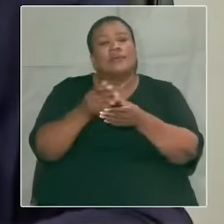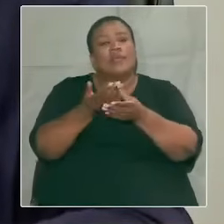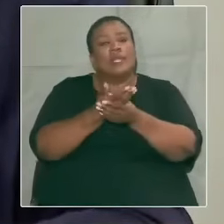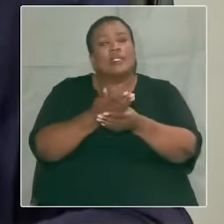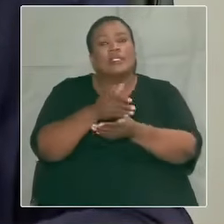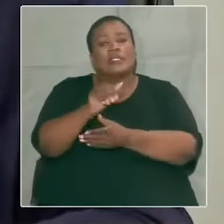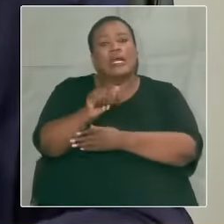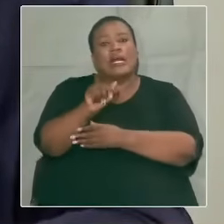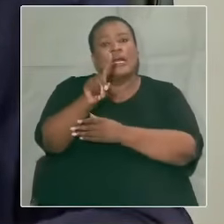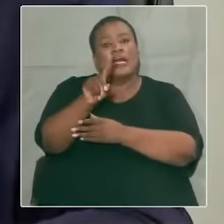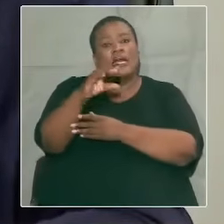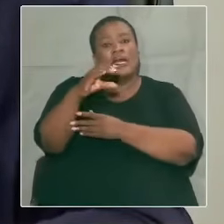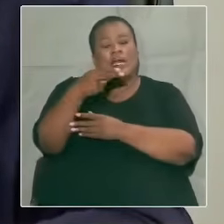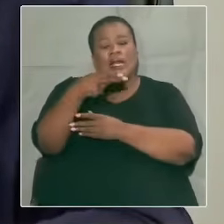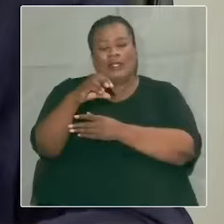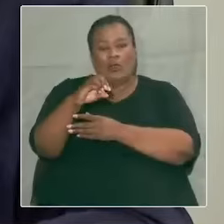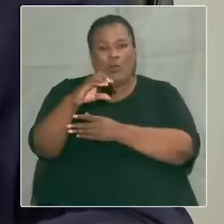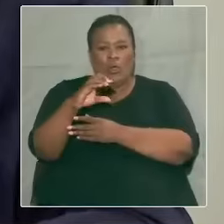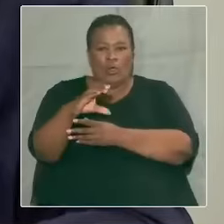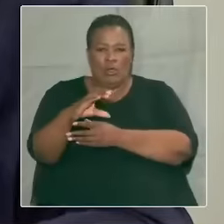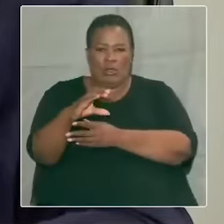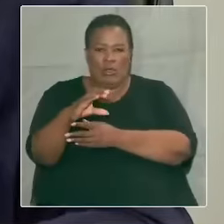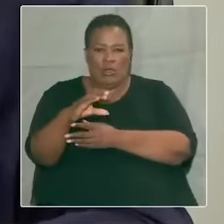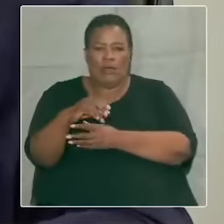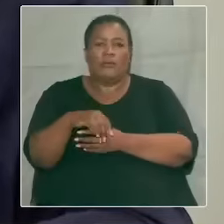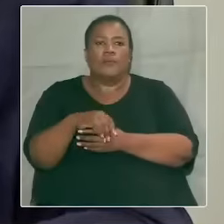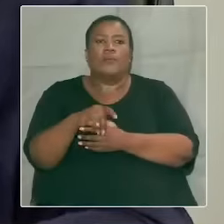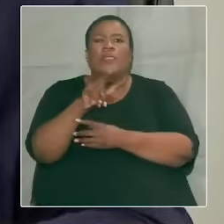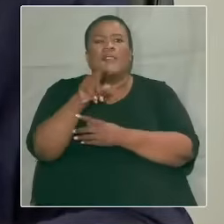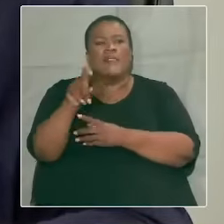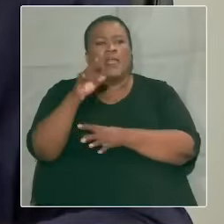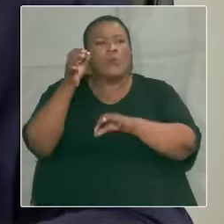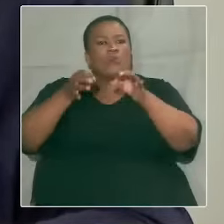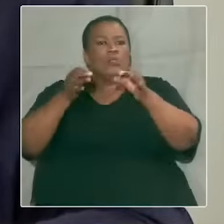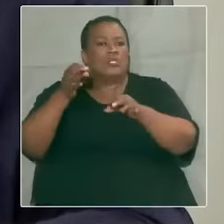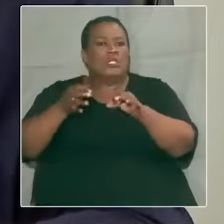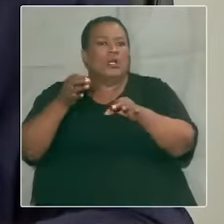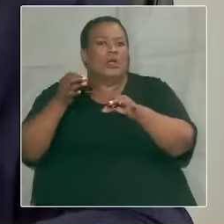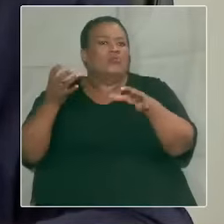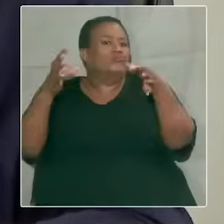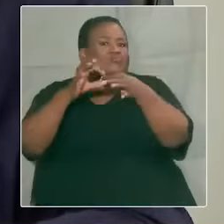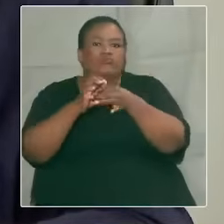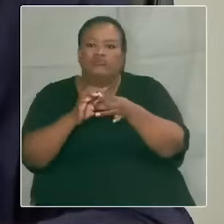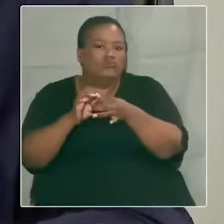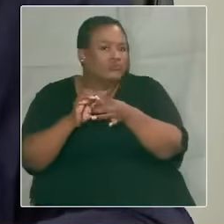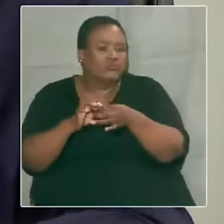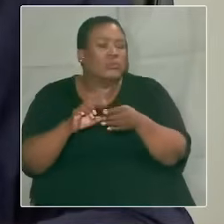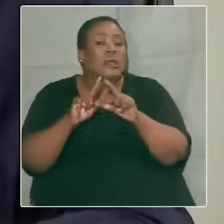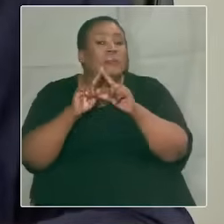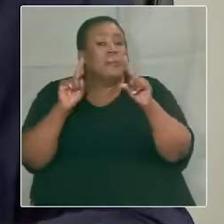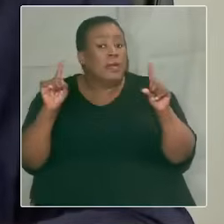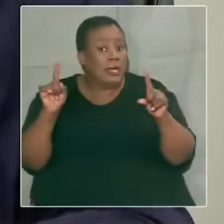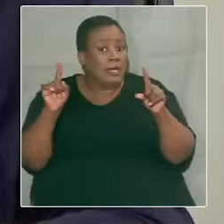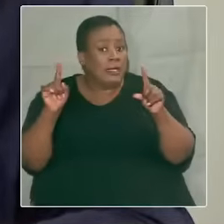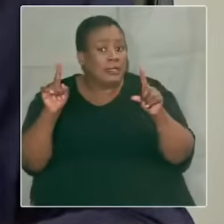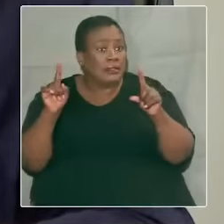cases that are necessarily not political related, but